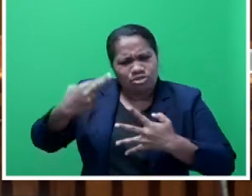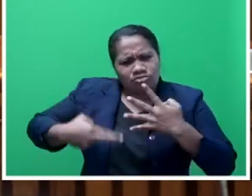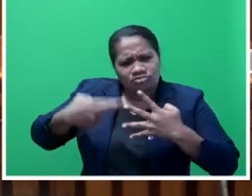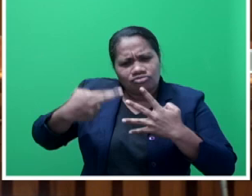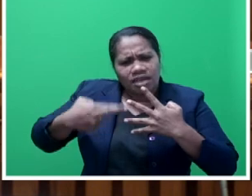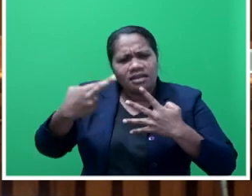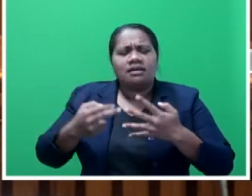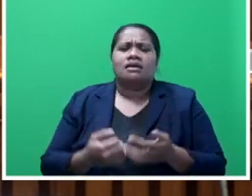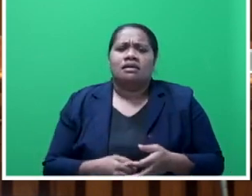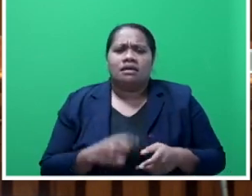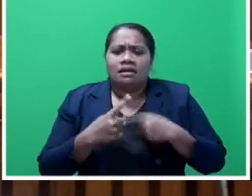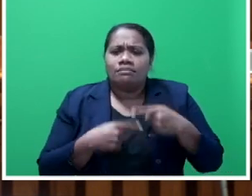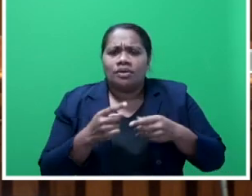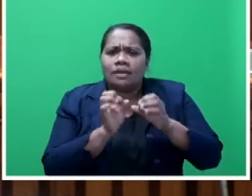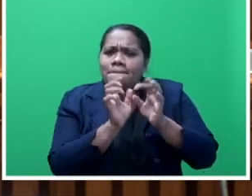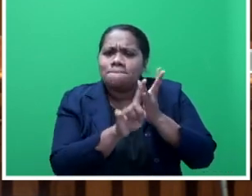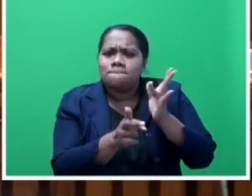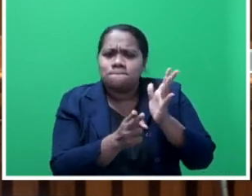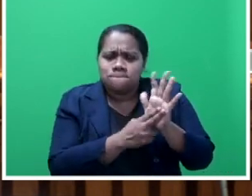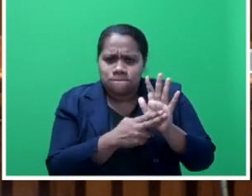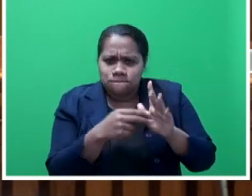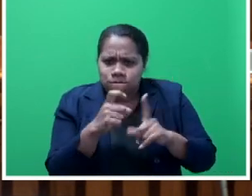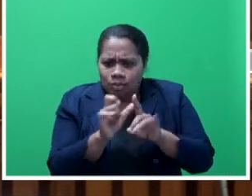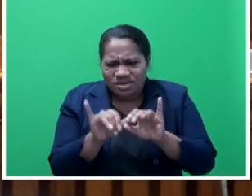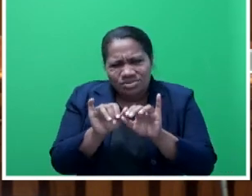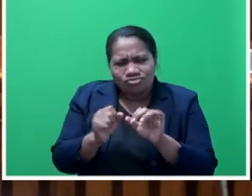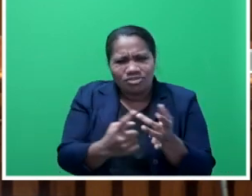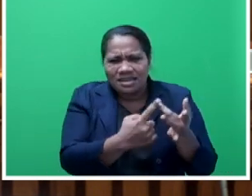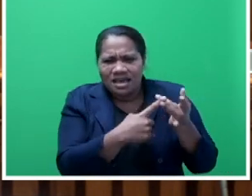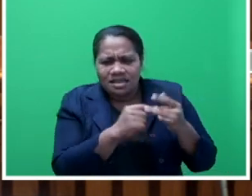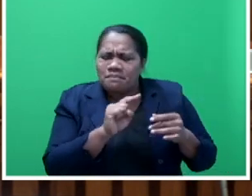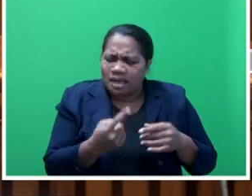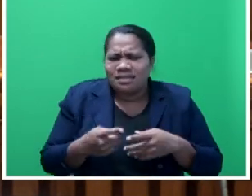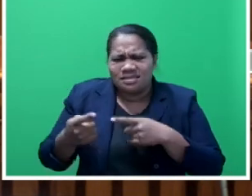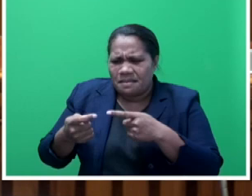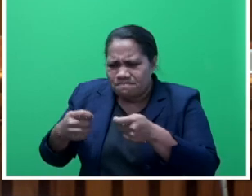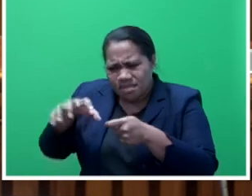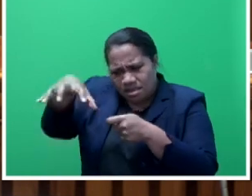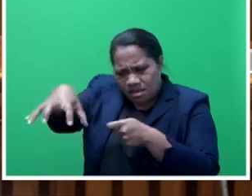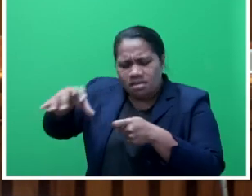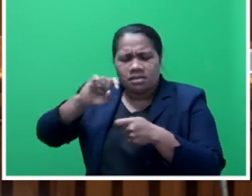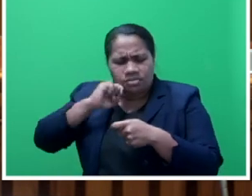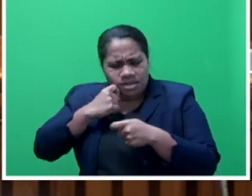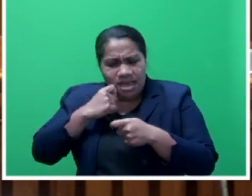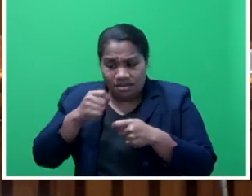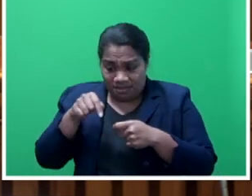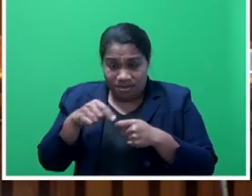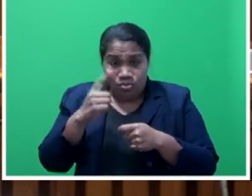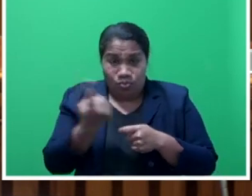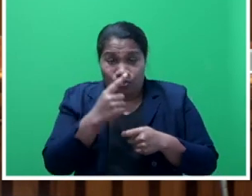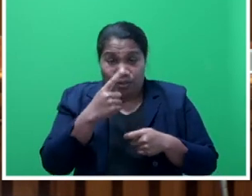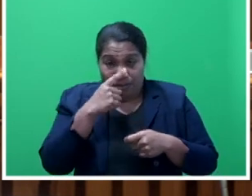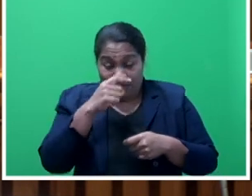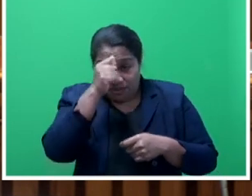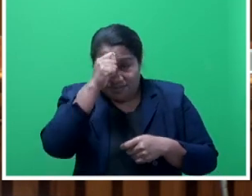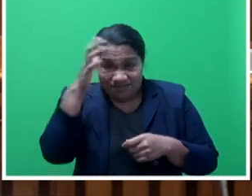the bond issue or the promissory notes. Obviously, that's determined by the market. Any basic economist would be able to tell you that. He